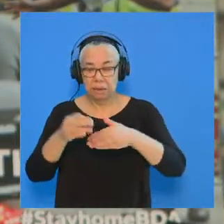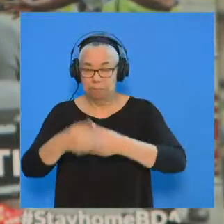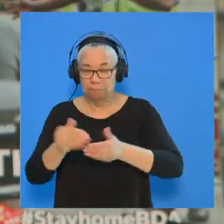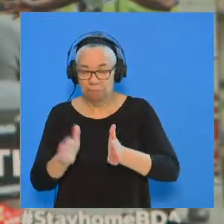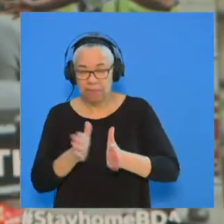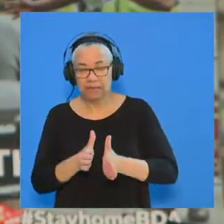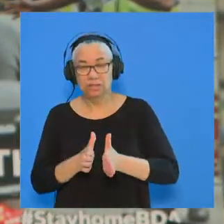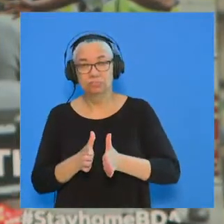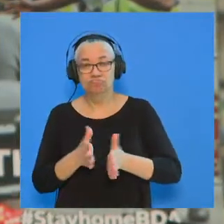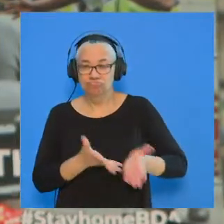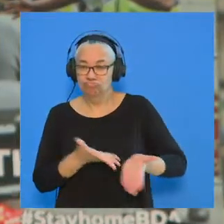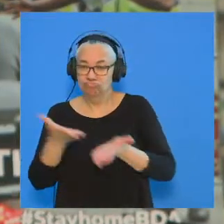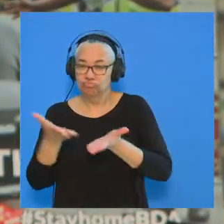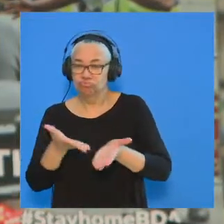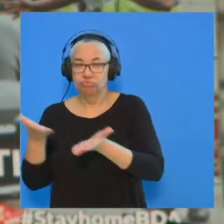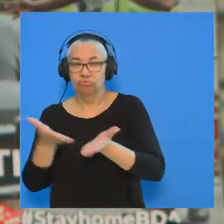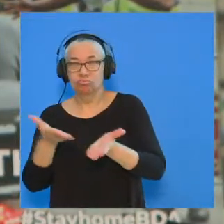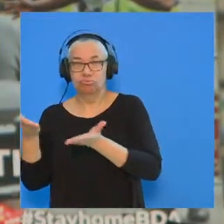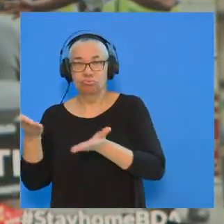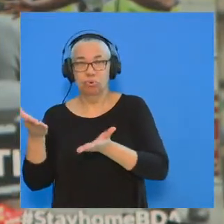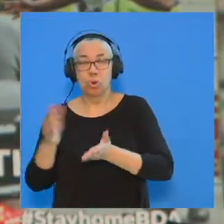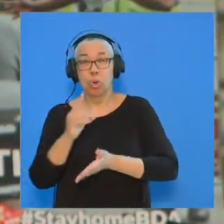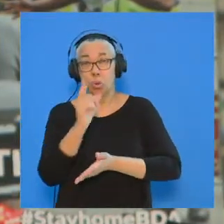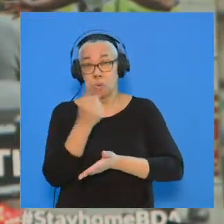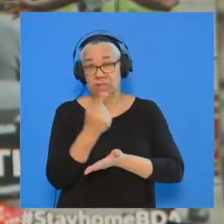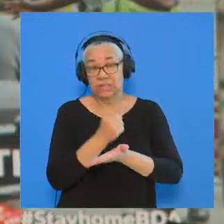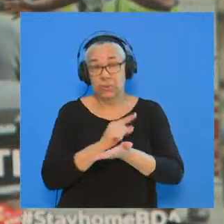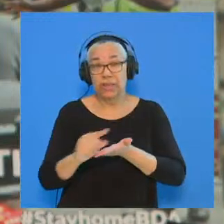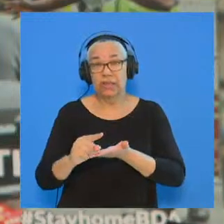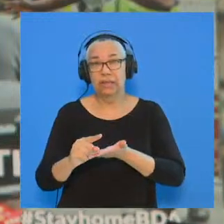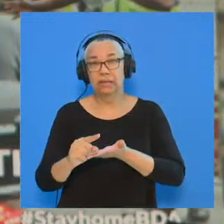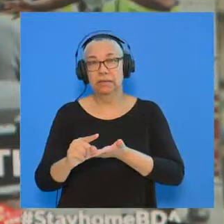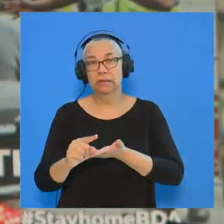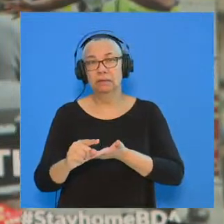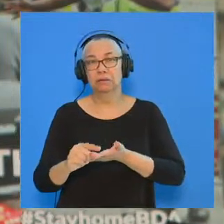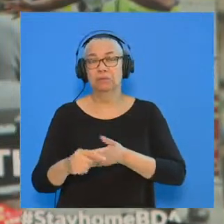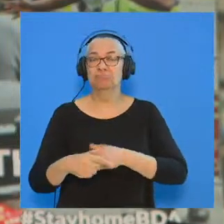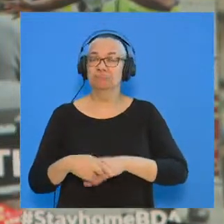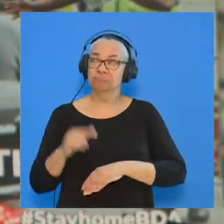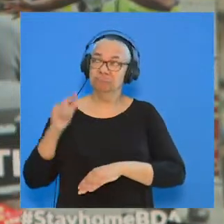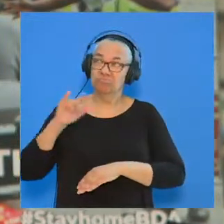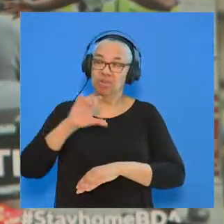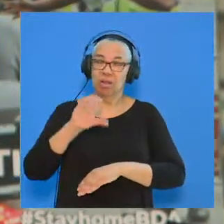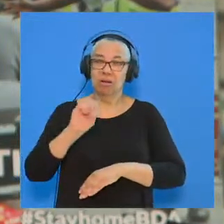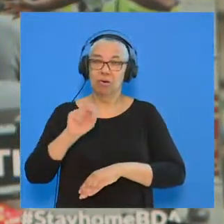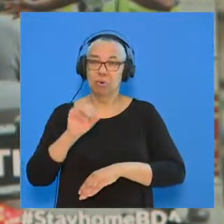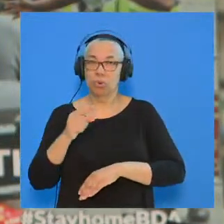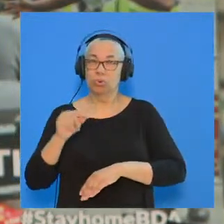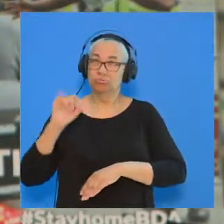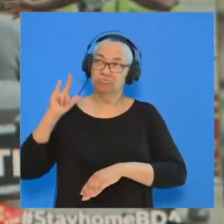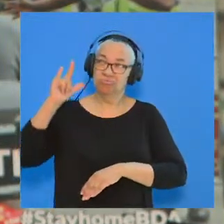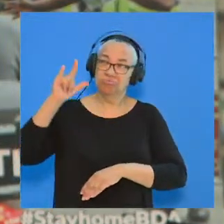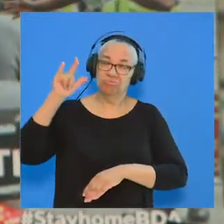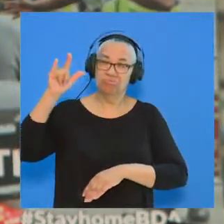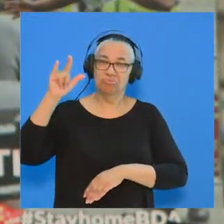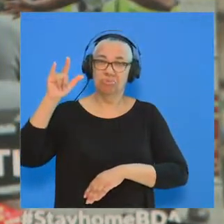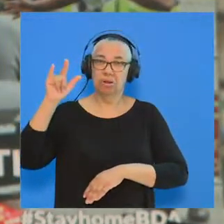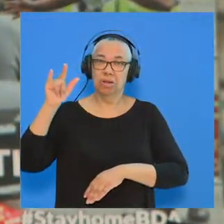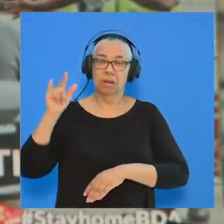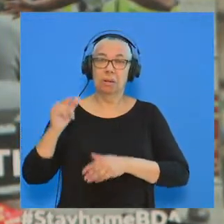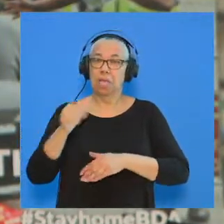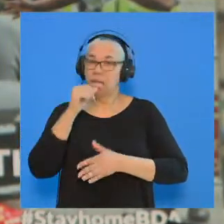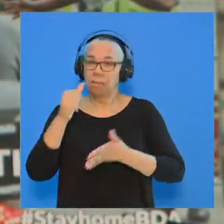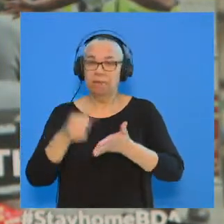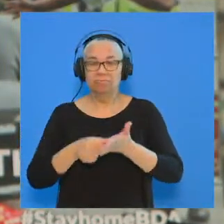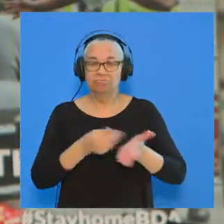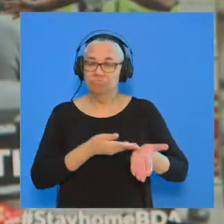off island and document mail off island once a week. We have cargo jets that will be taking mail off island as well.